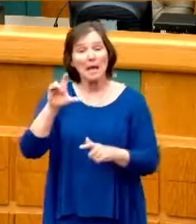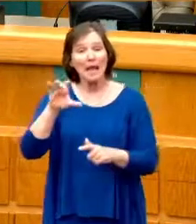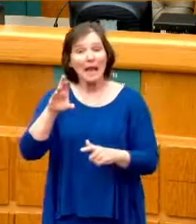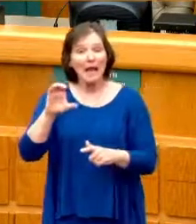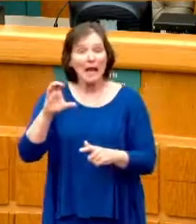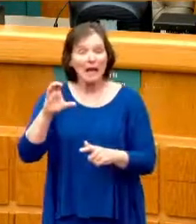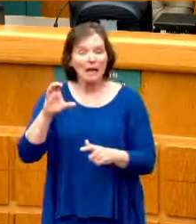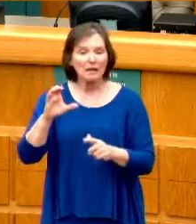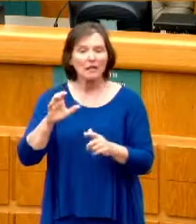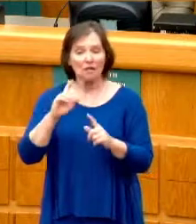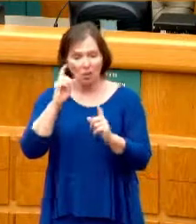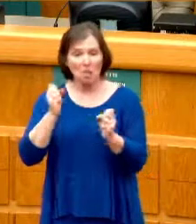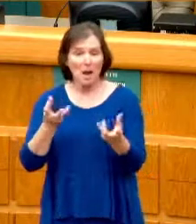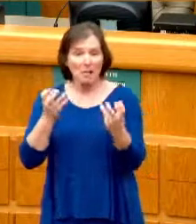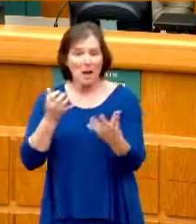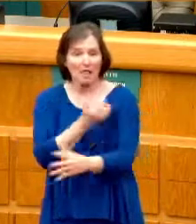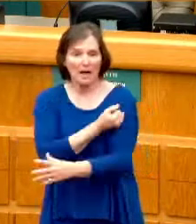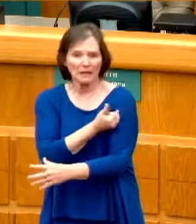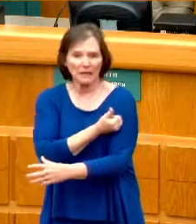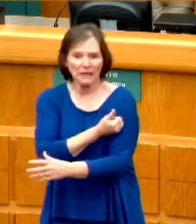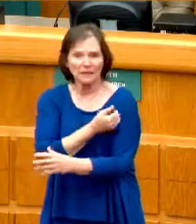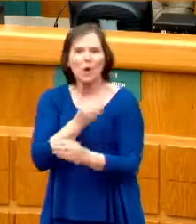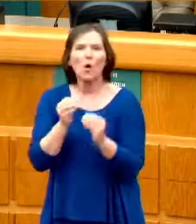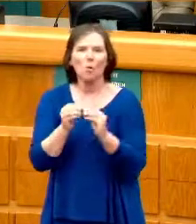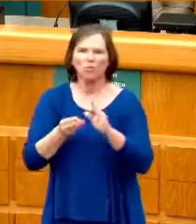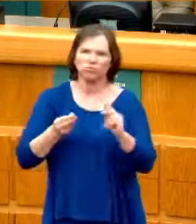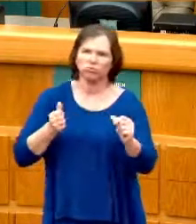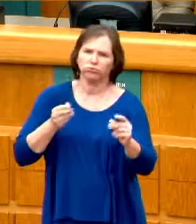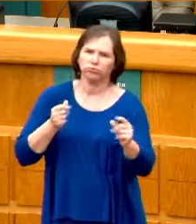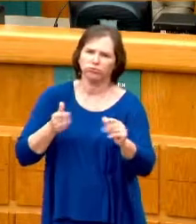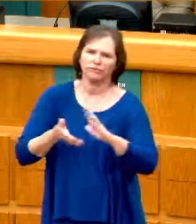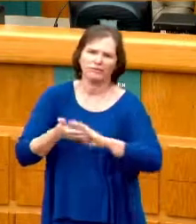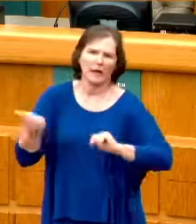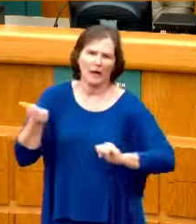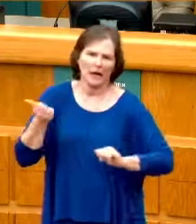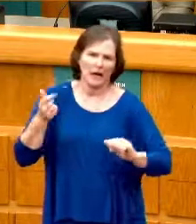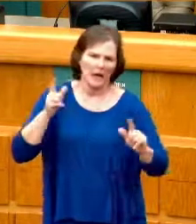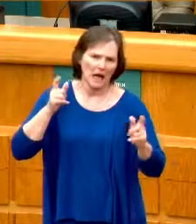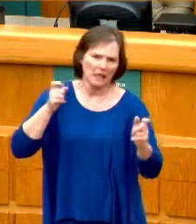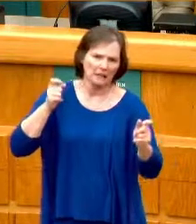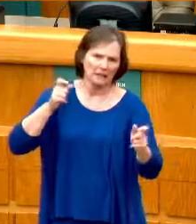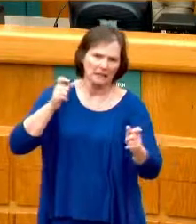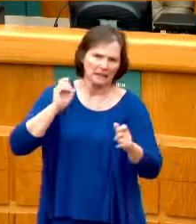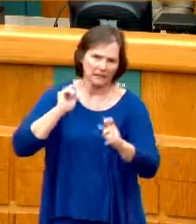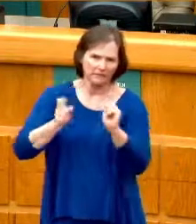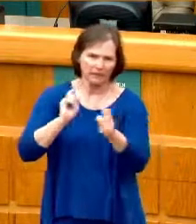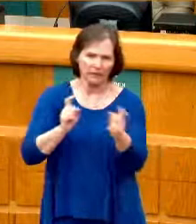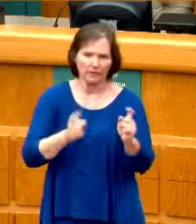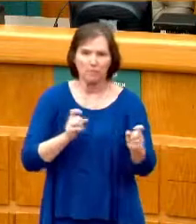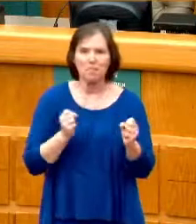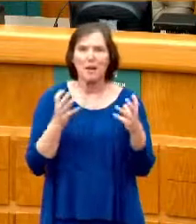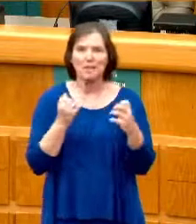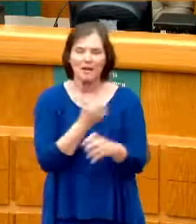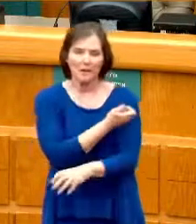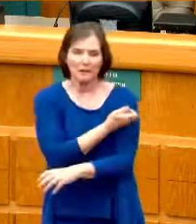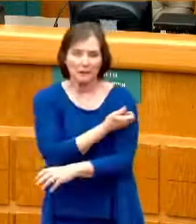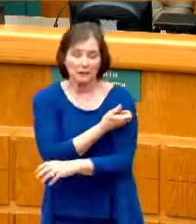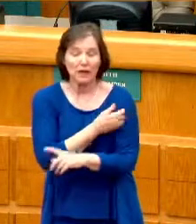convenient. I said that when vaccines are scarce, large clinics are the only way that we